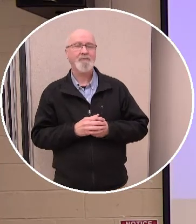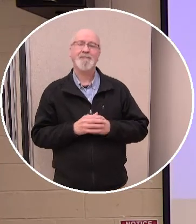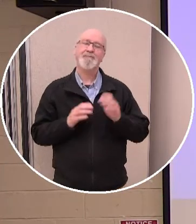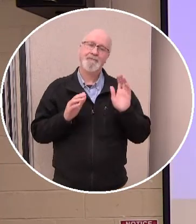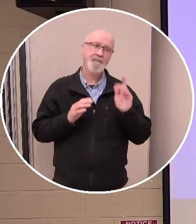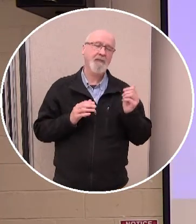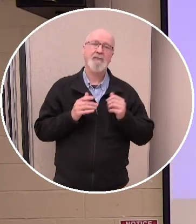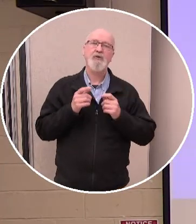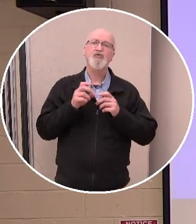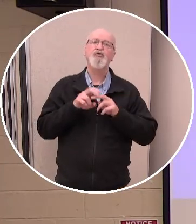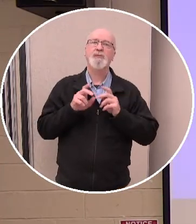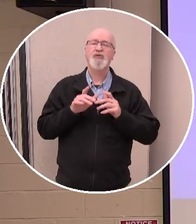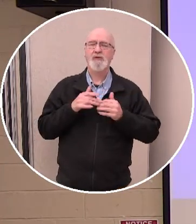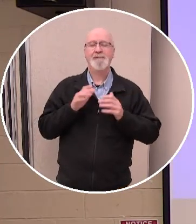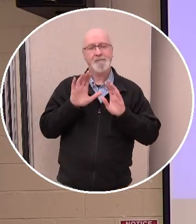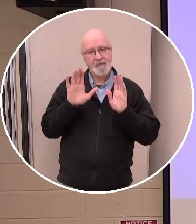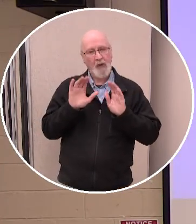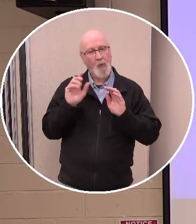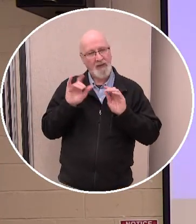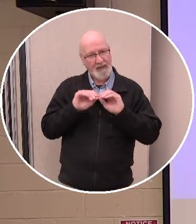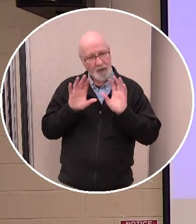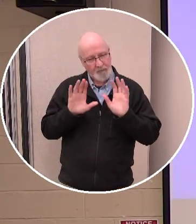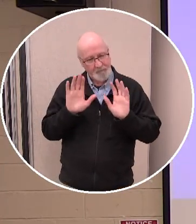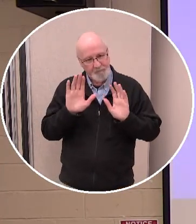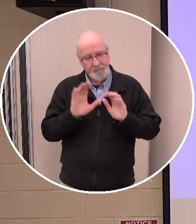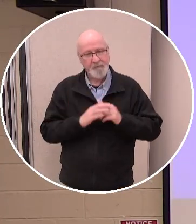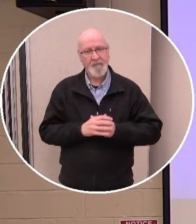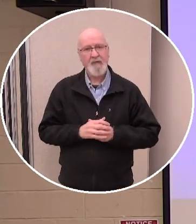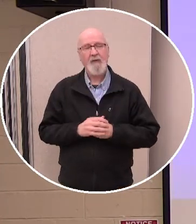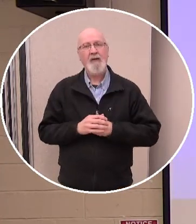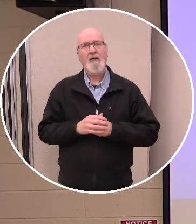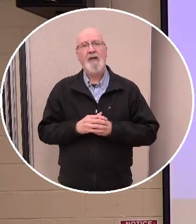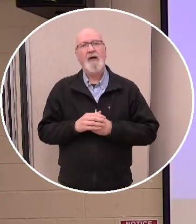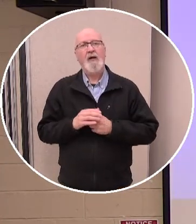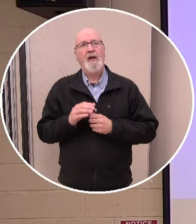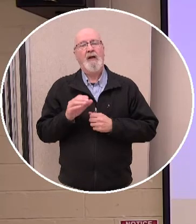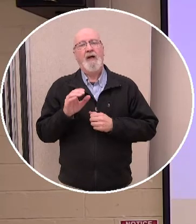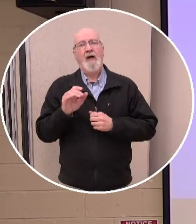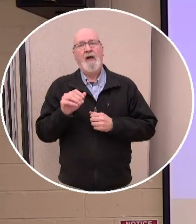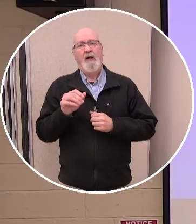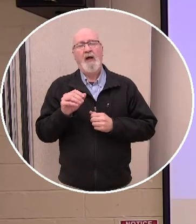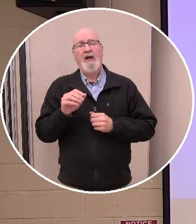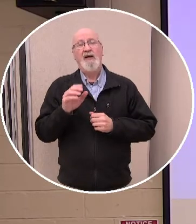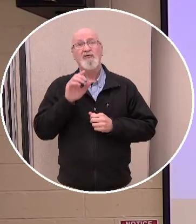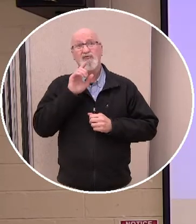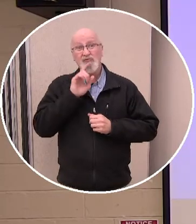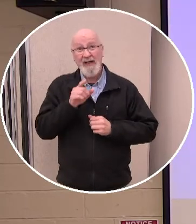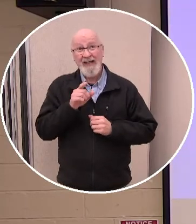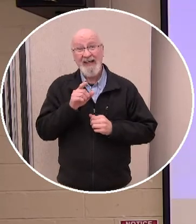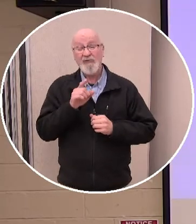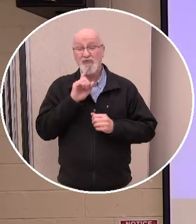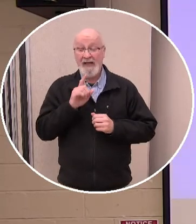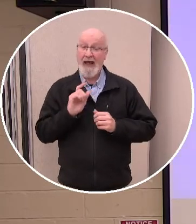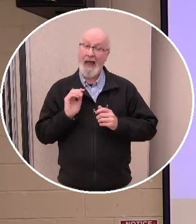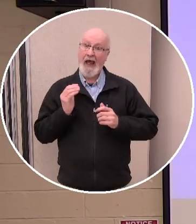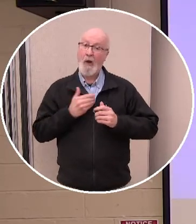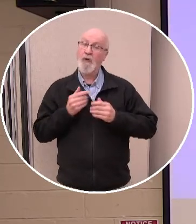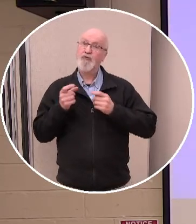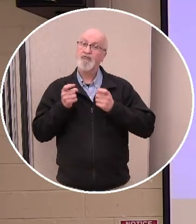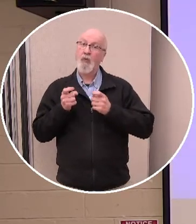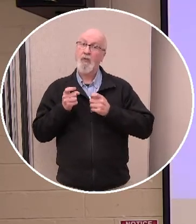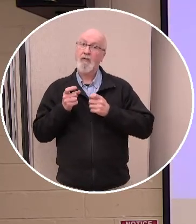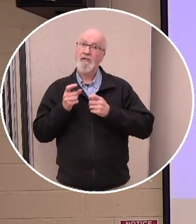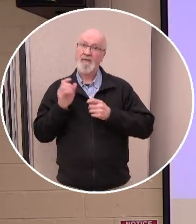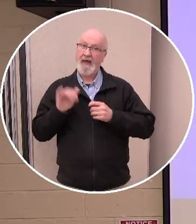should have been within this. And I think Trustee Burton did allude to it. The ball is in our court on this.